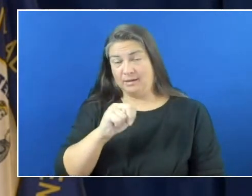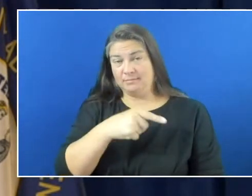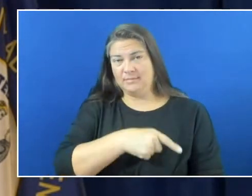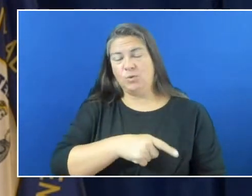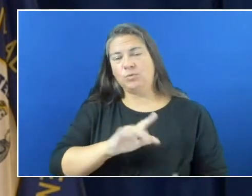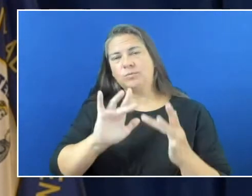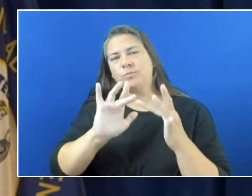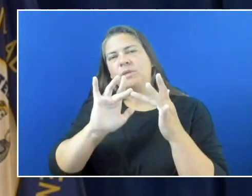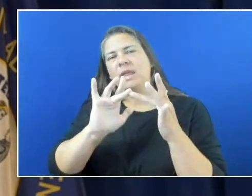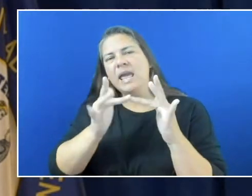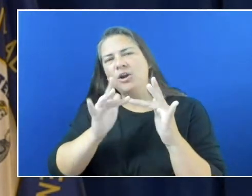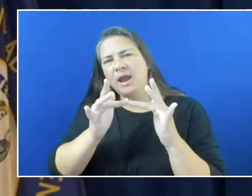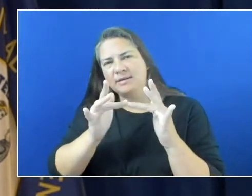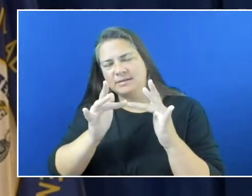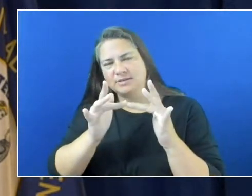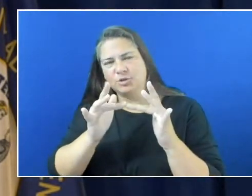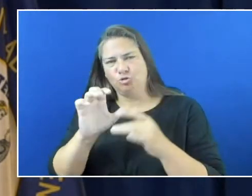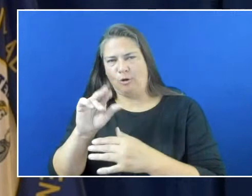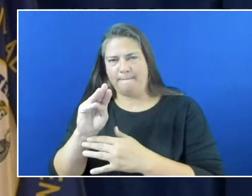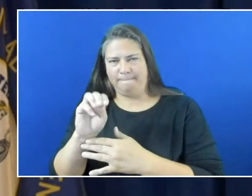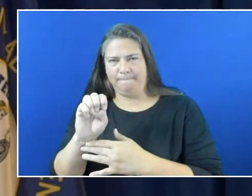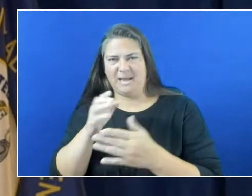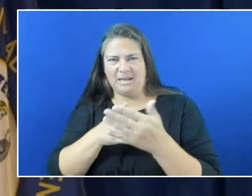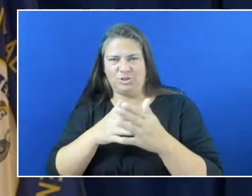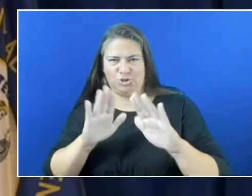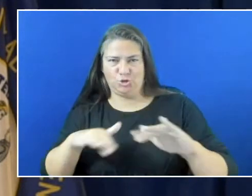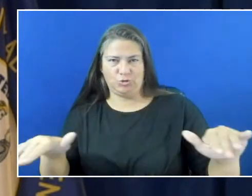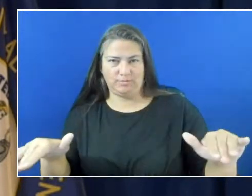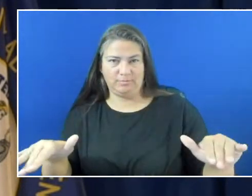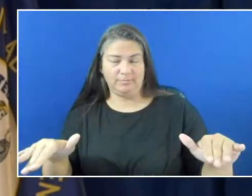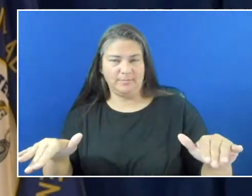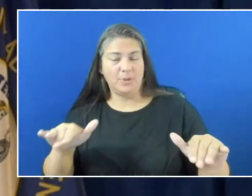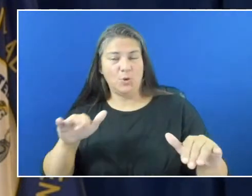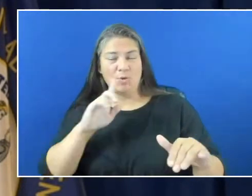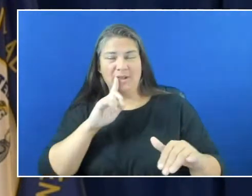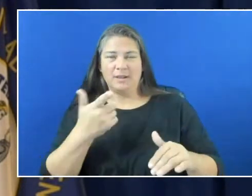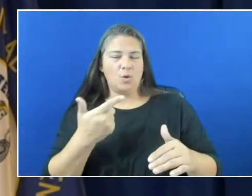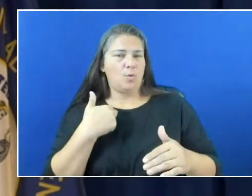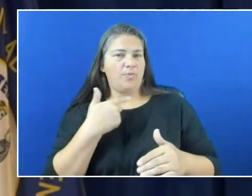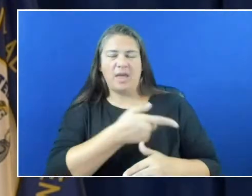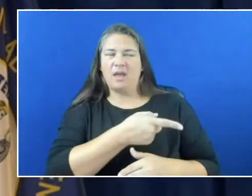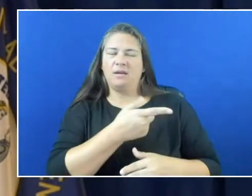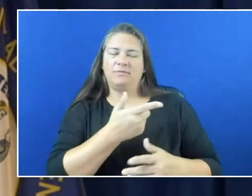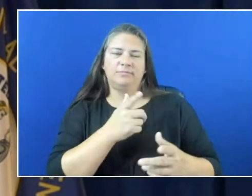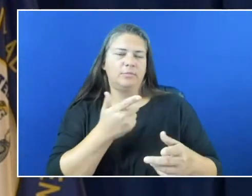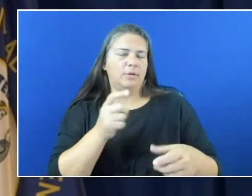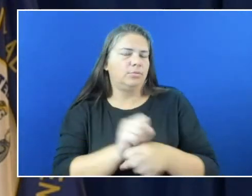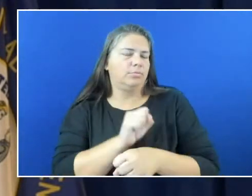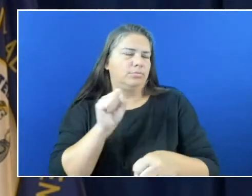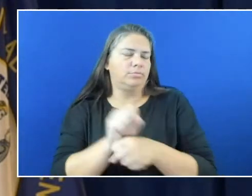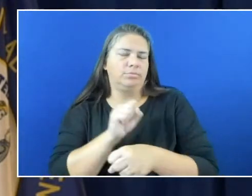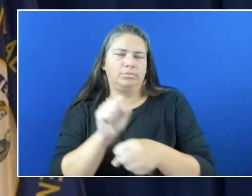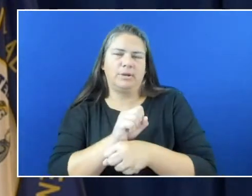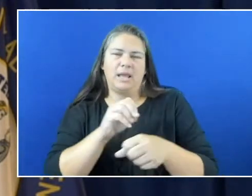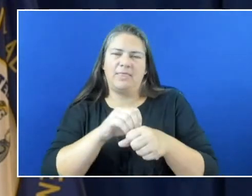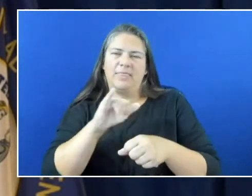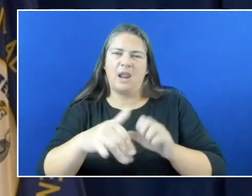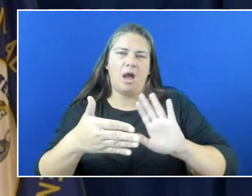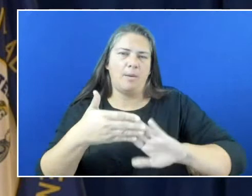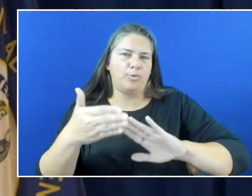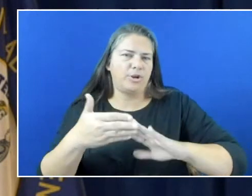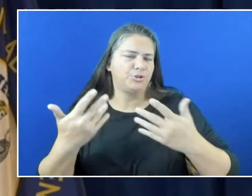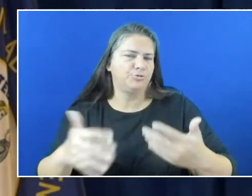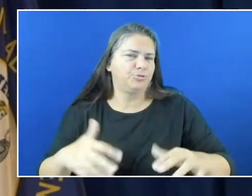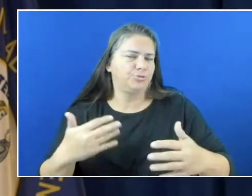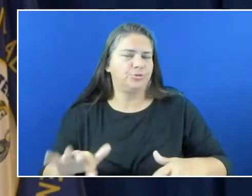operation. This is just a summary of the dedicated work put into this operation. I want to take a moment